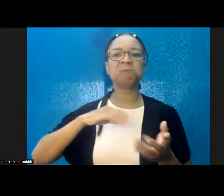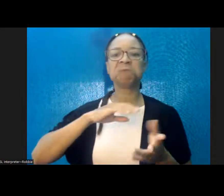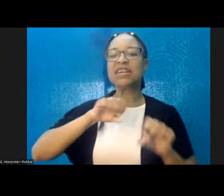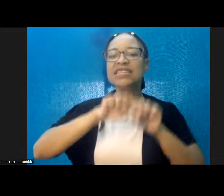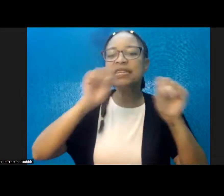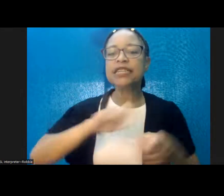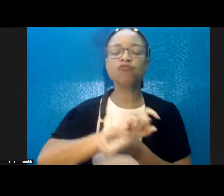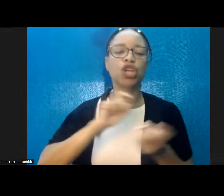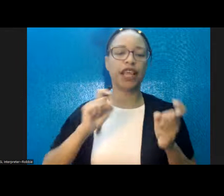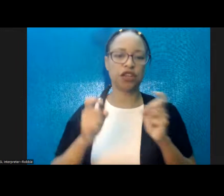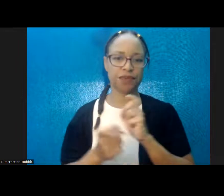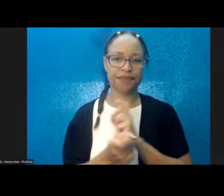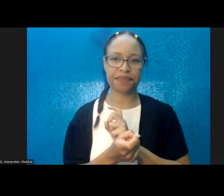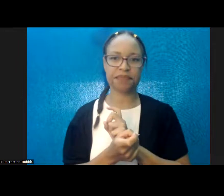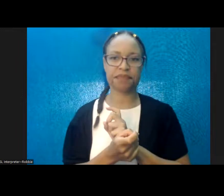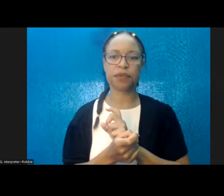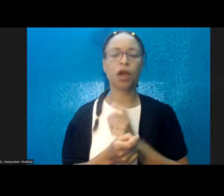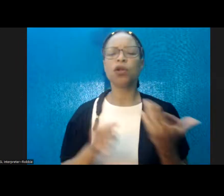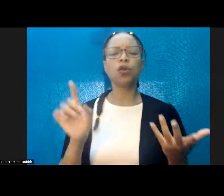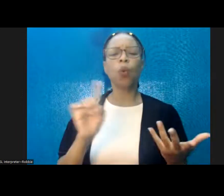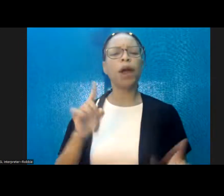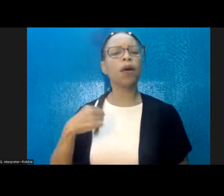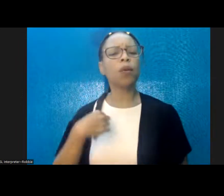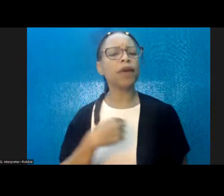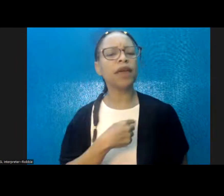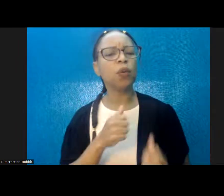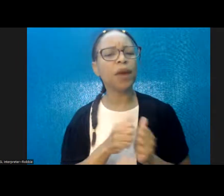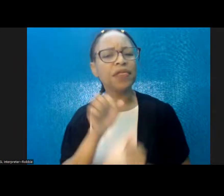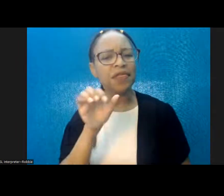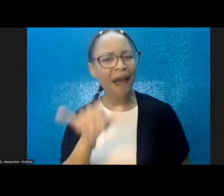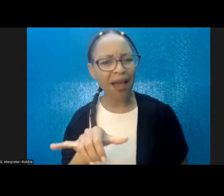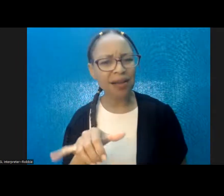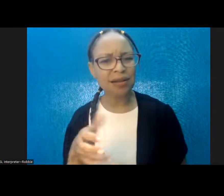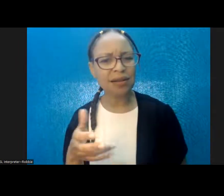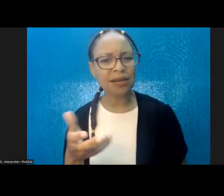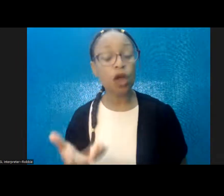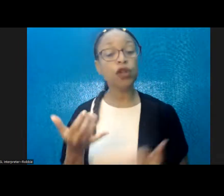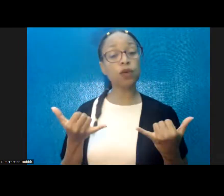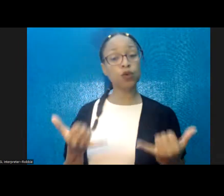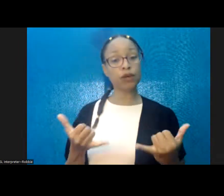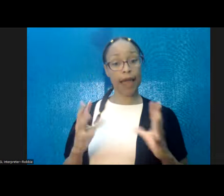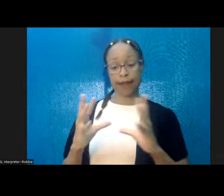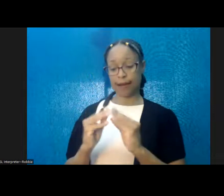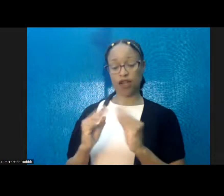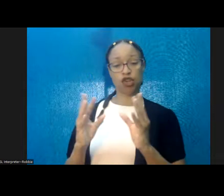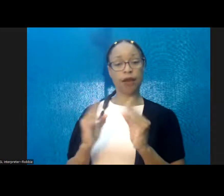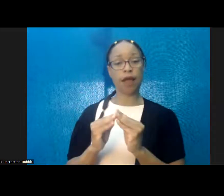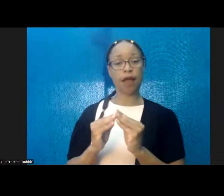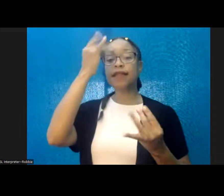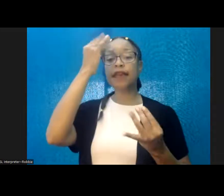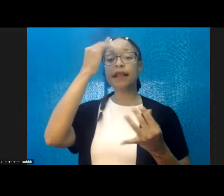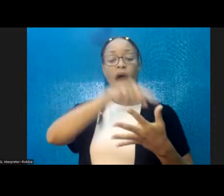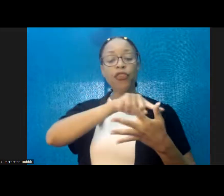change, right? So where are we with that, right? So today's session is considering